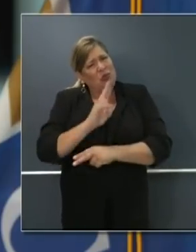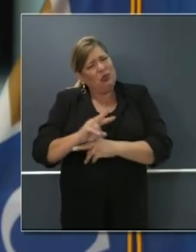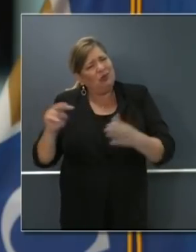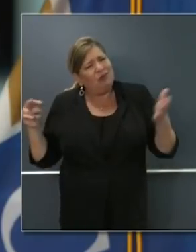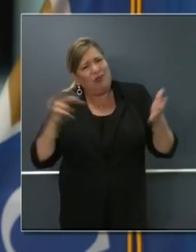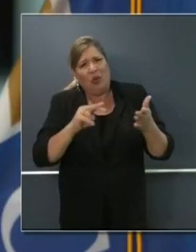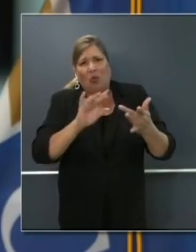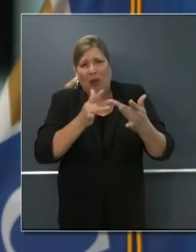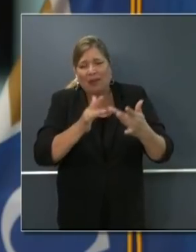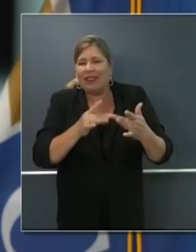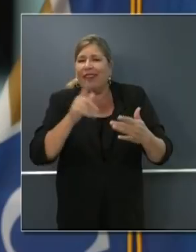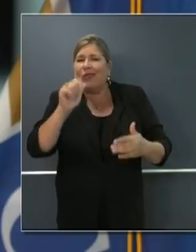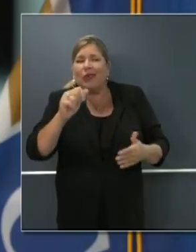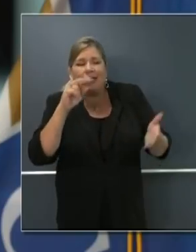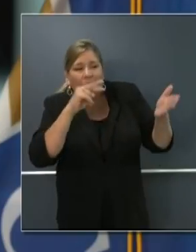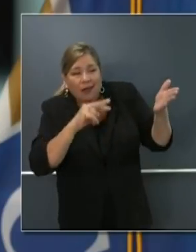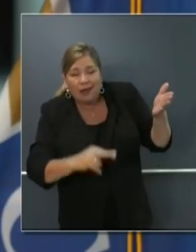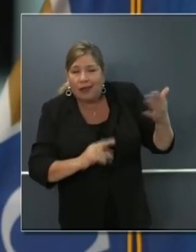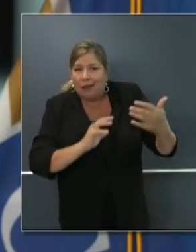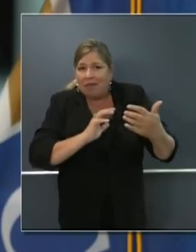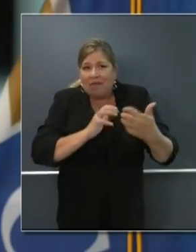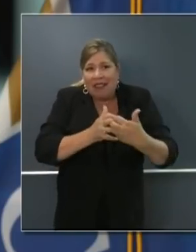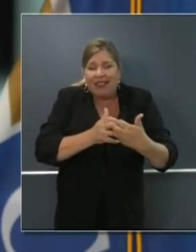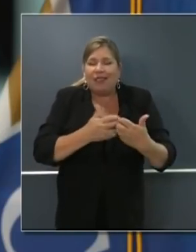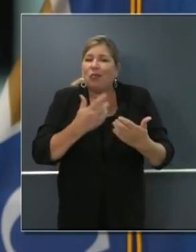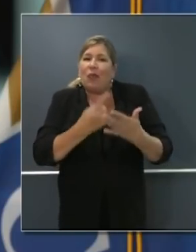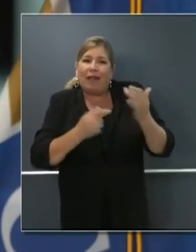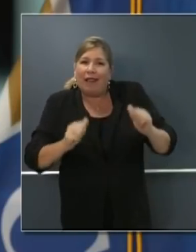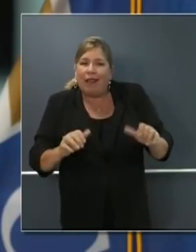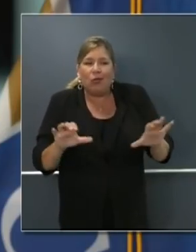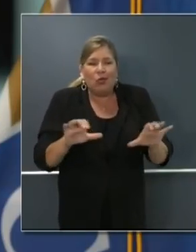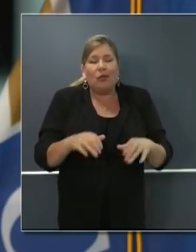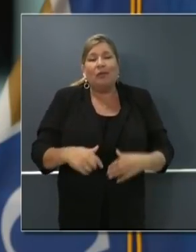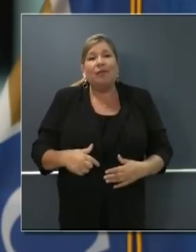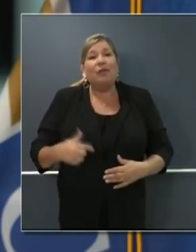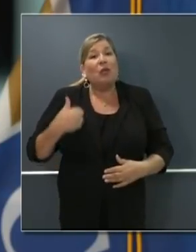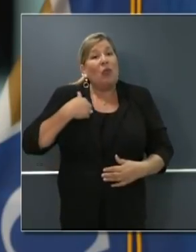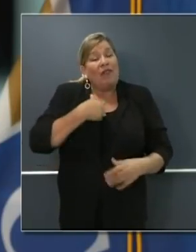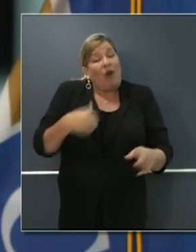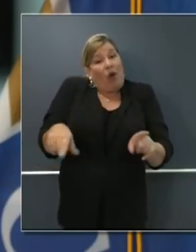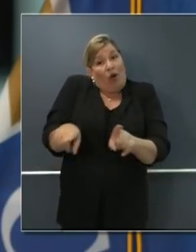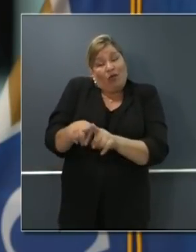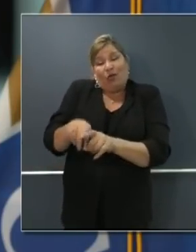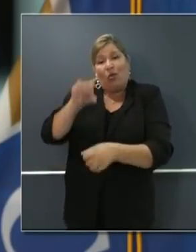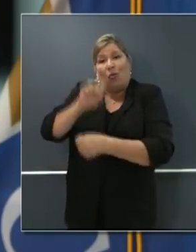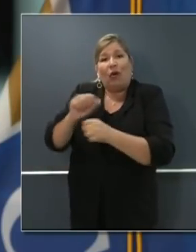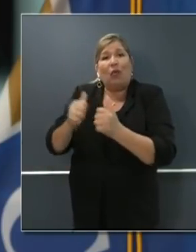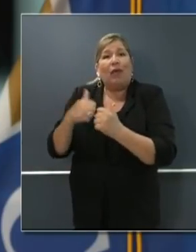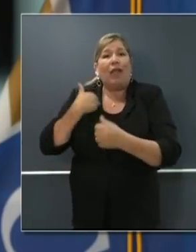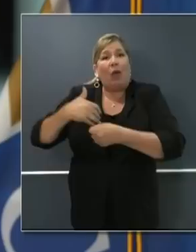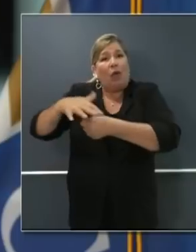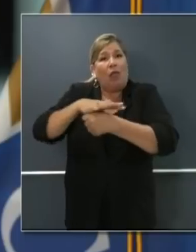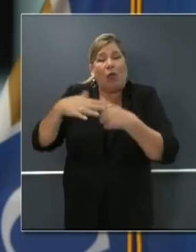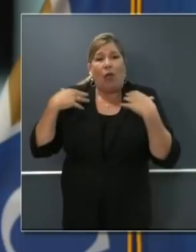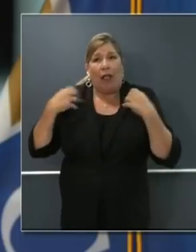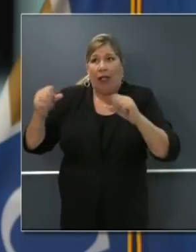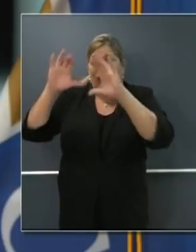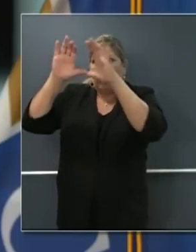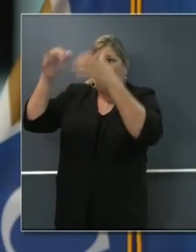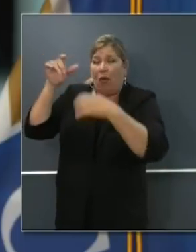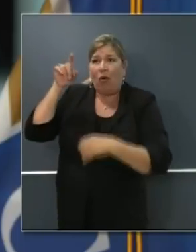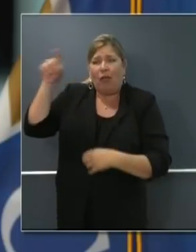course, are working hand in glove with our local health departments to make sure we're squaring our guidance